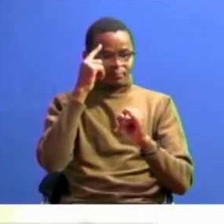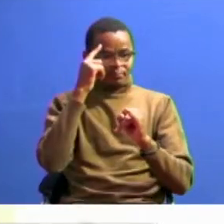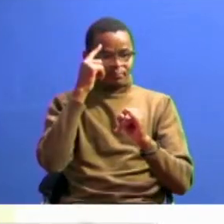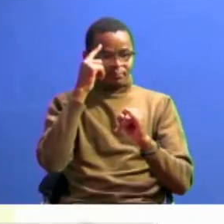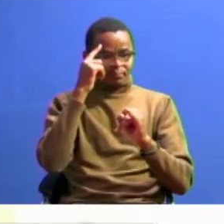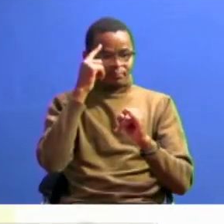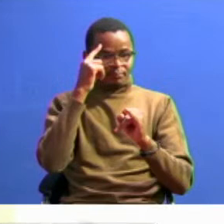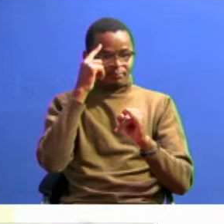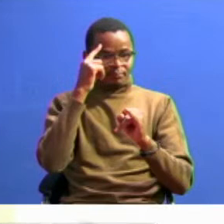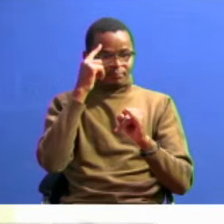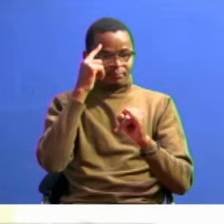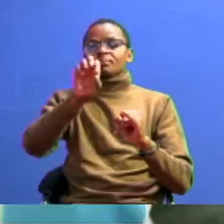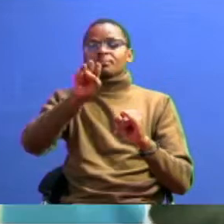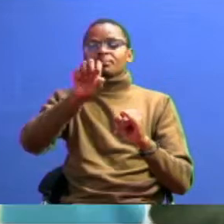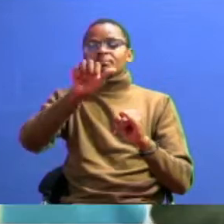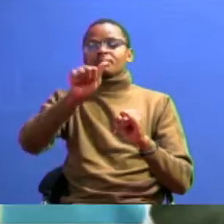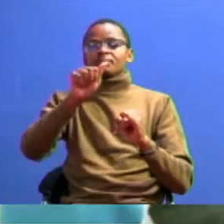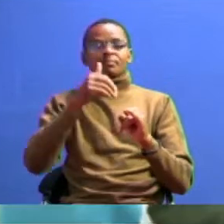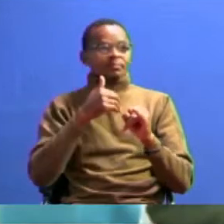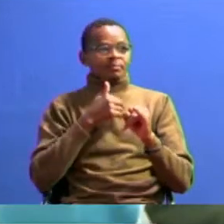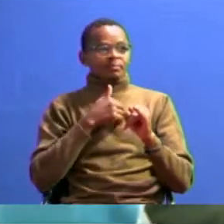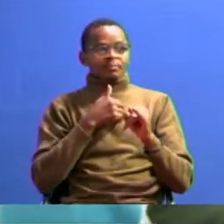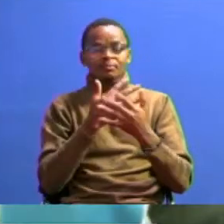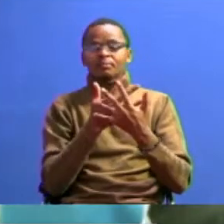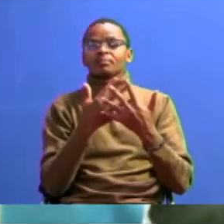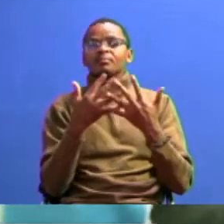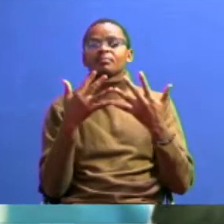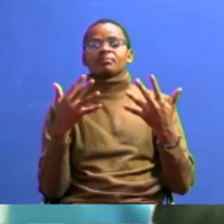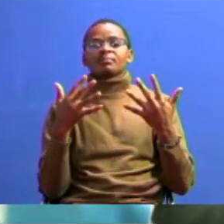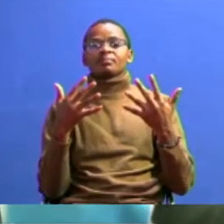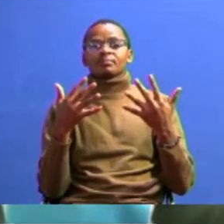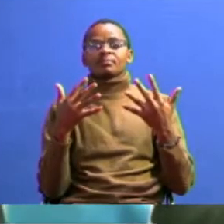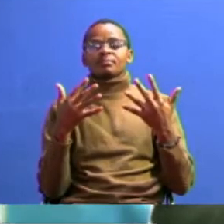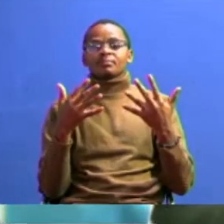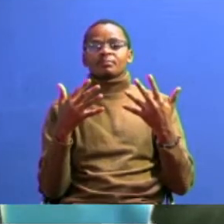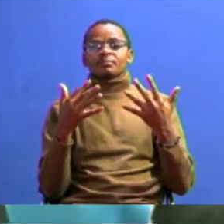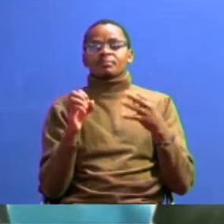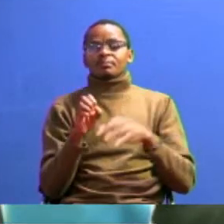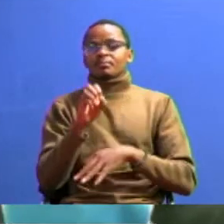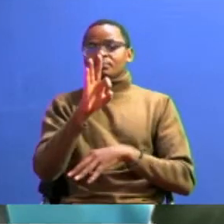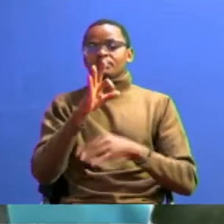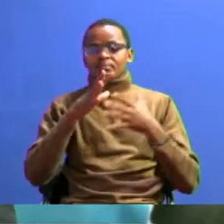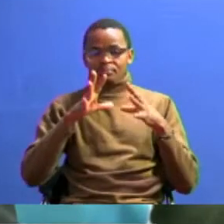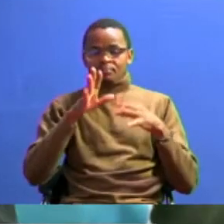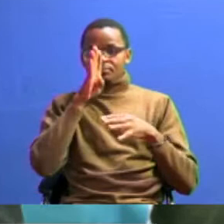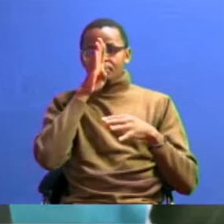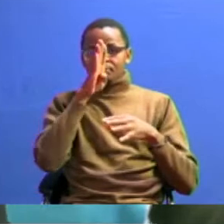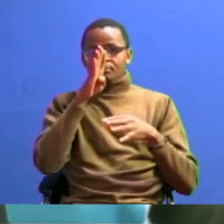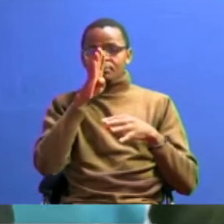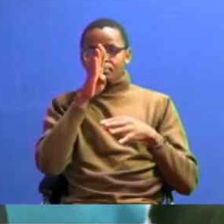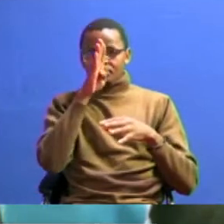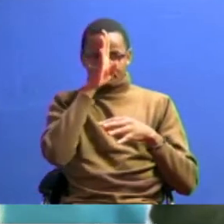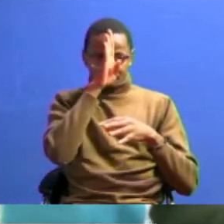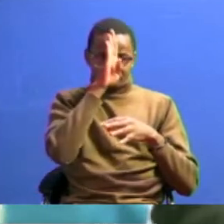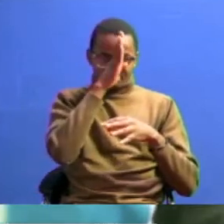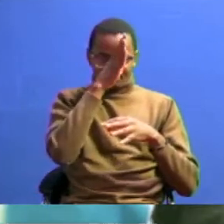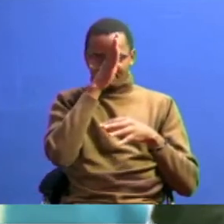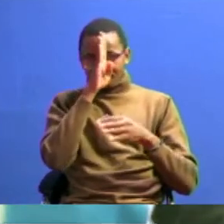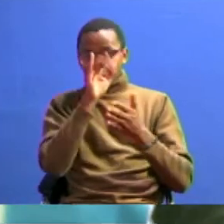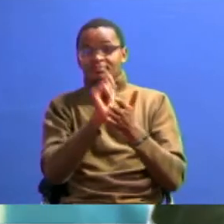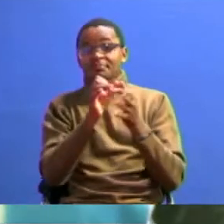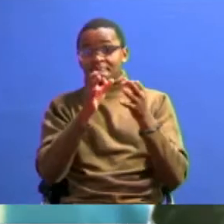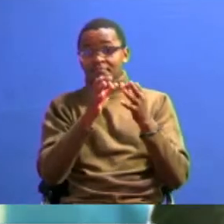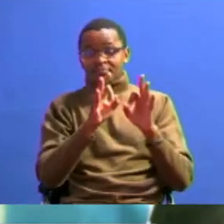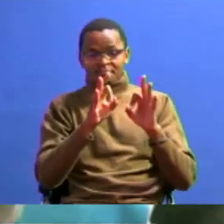the KEMSA scandal. There is an element of people being skeptical that if